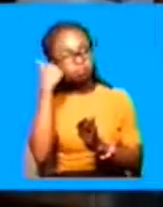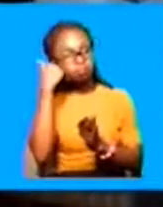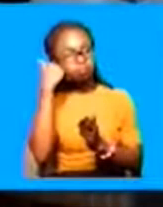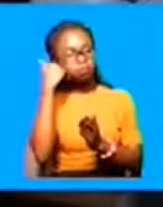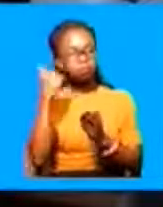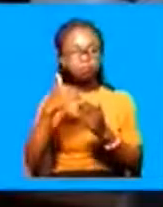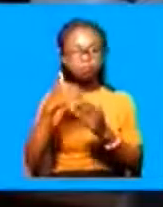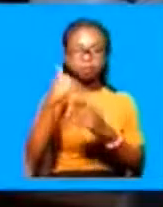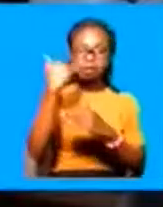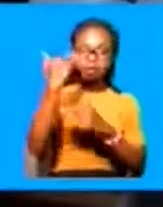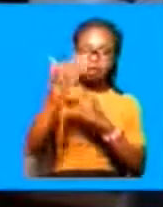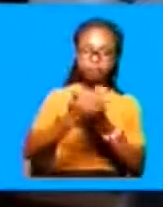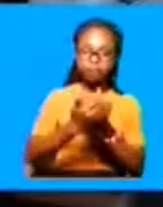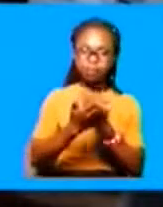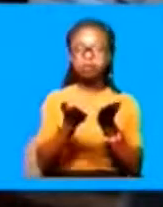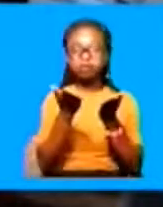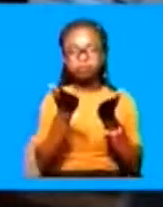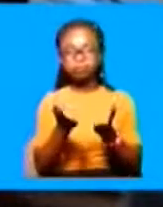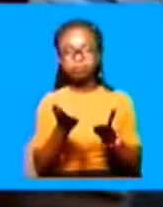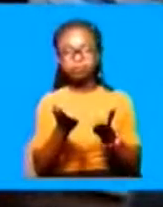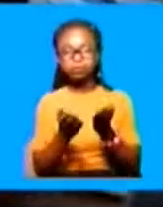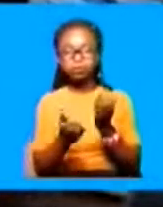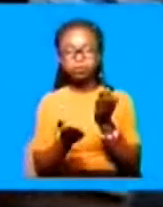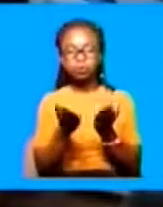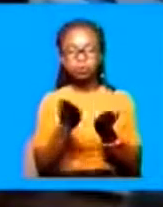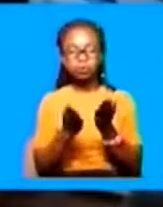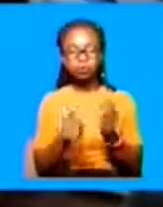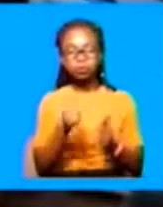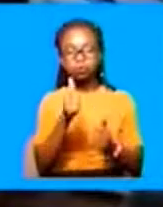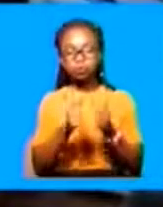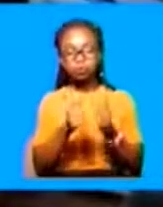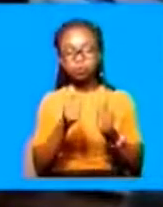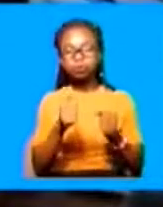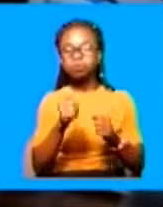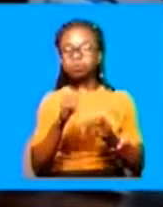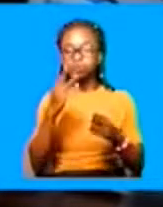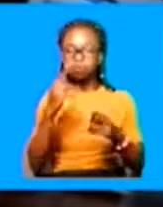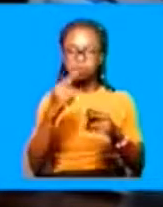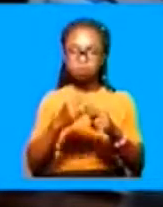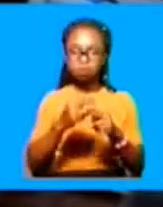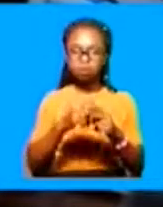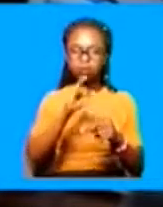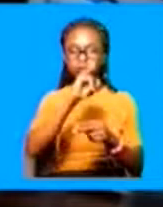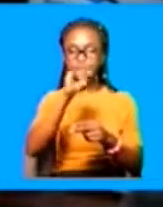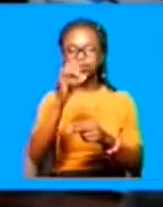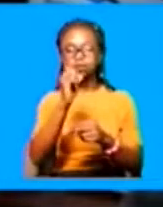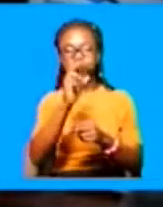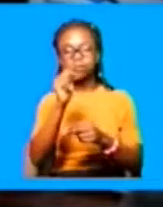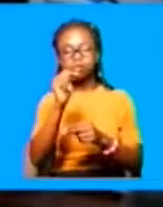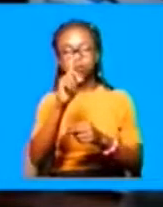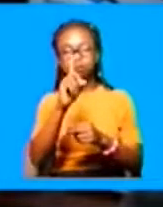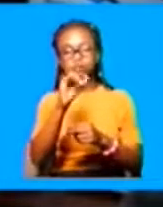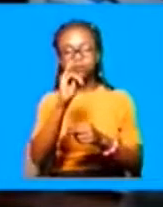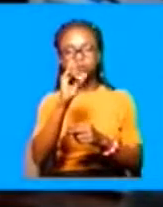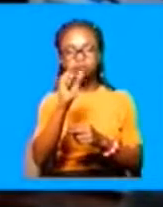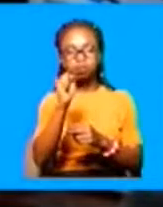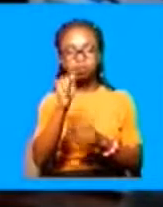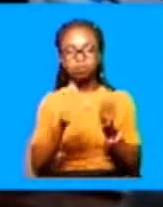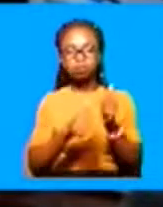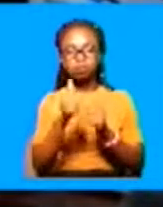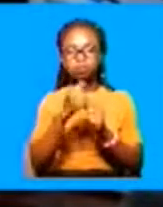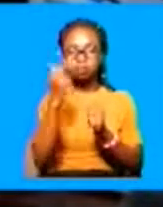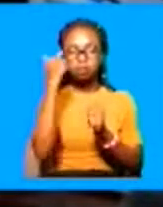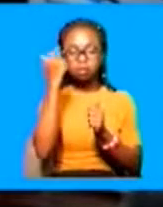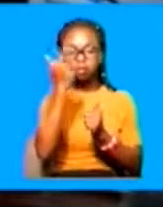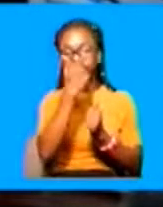bang' nyuol immediately nendo, ma kisungu dendo ni jaundice. Jaundice ni en tuo mayudo ka wang' nyathi bedo